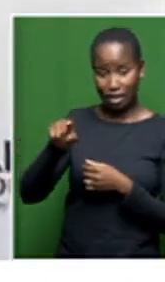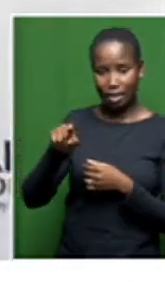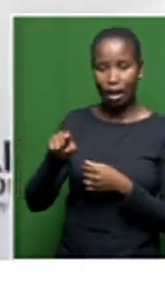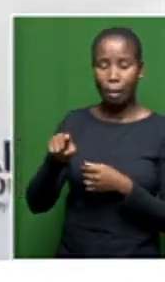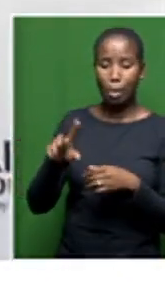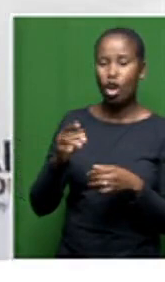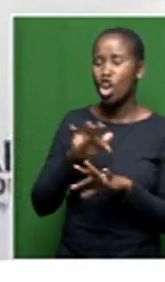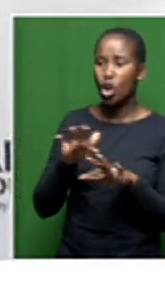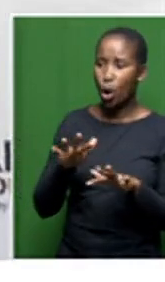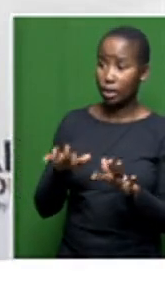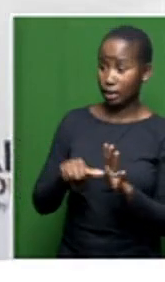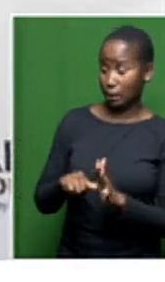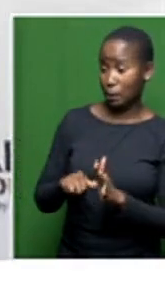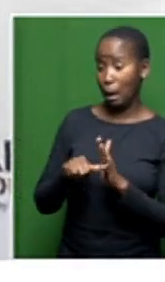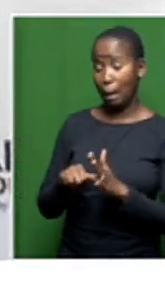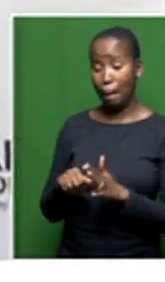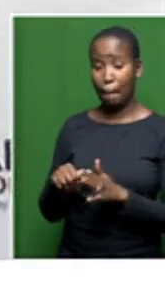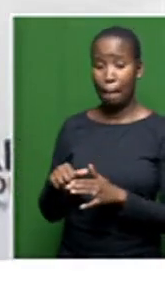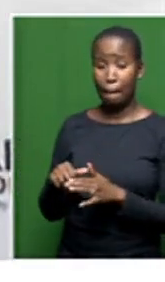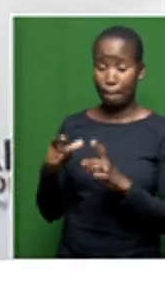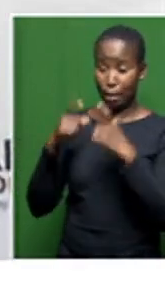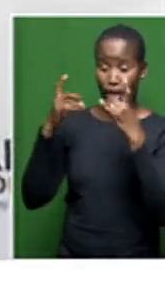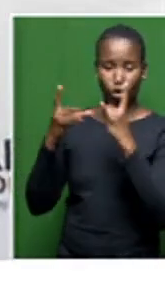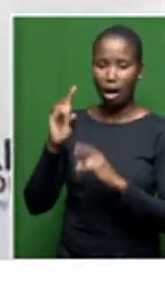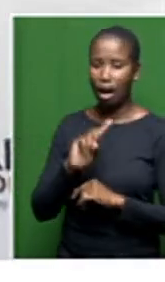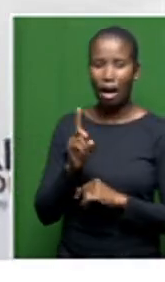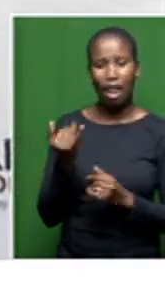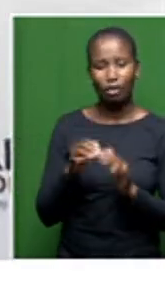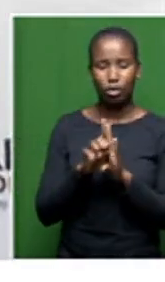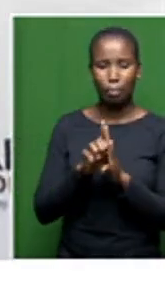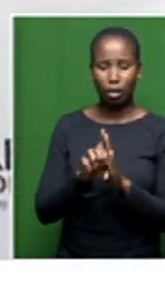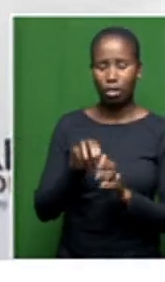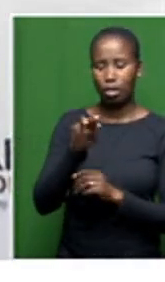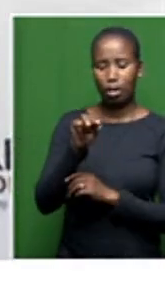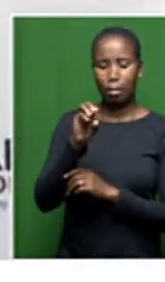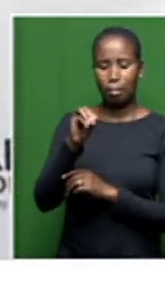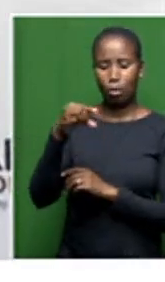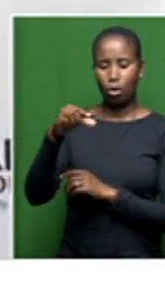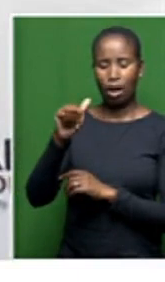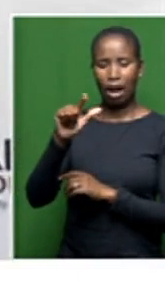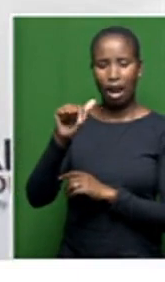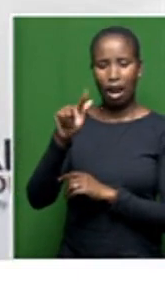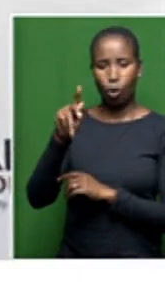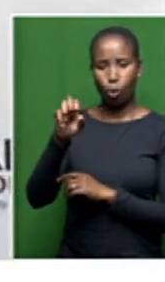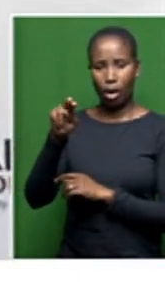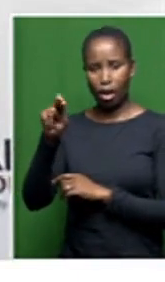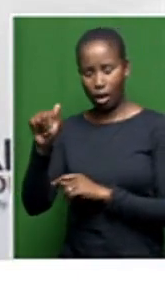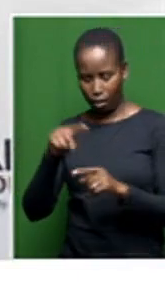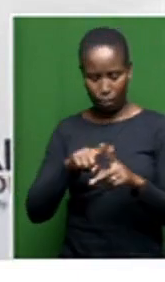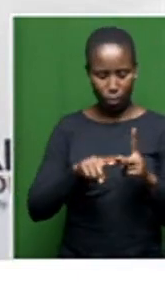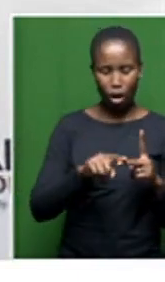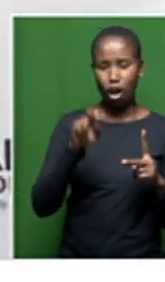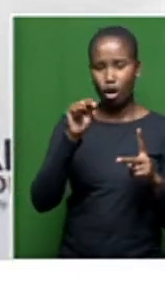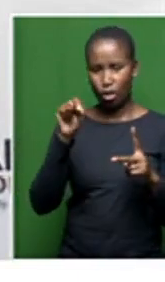core metropolitan cities. So in places like Mogalakwena, in places like the Northern